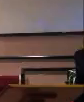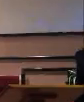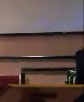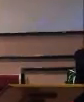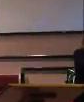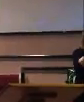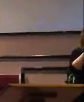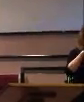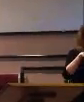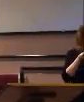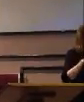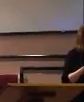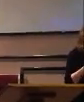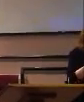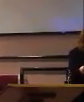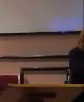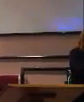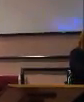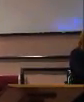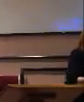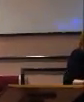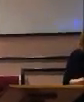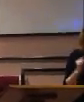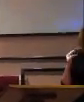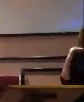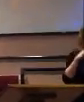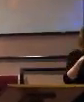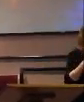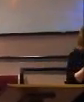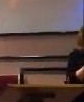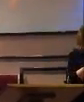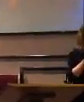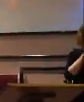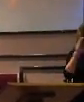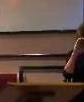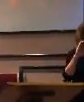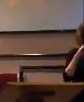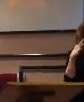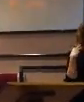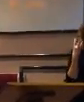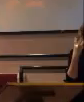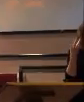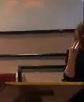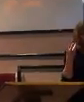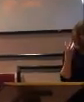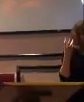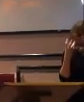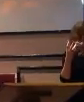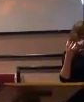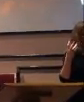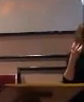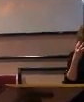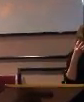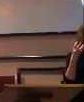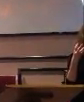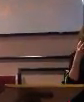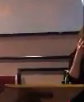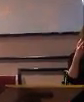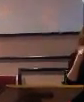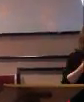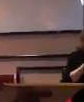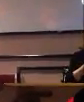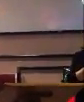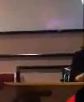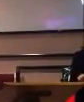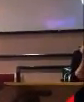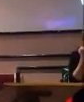around the denomination came out of MCC Washington, and so I'm sorry, but I had to kind of go back and grab some of that and